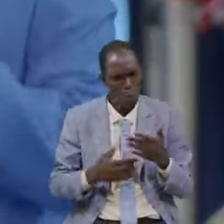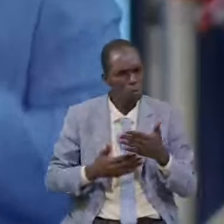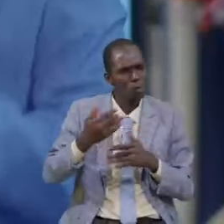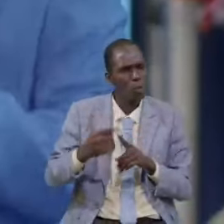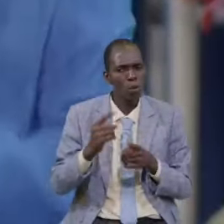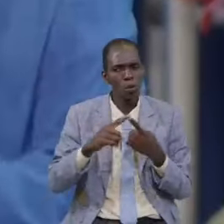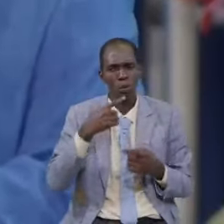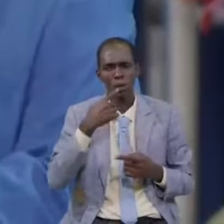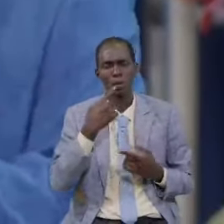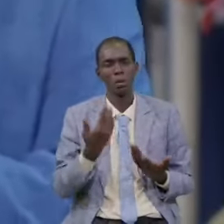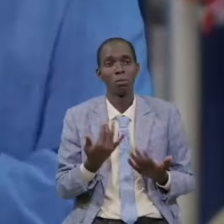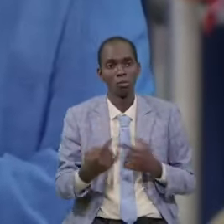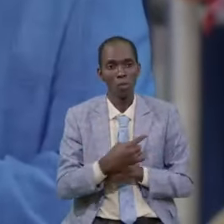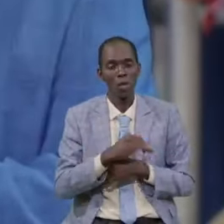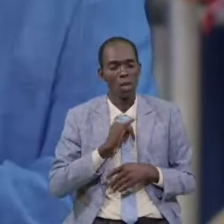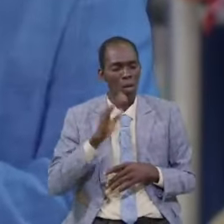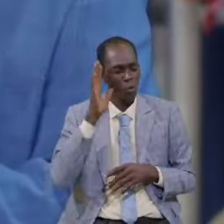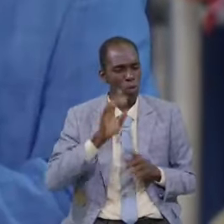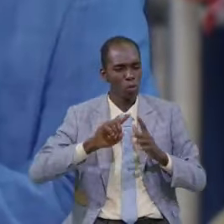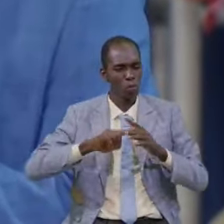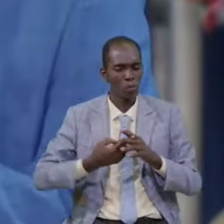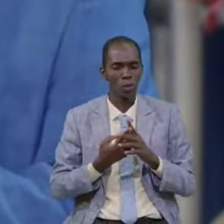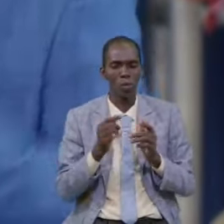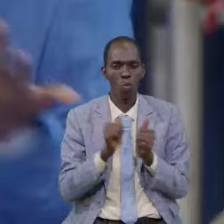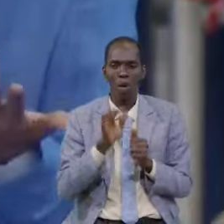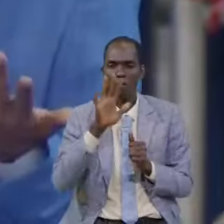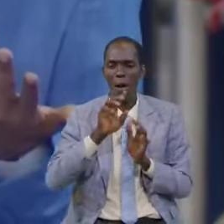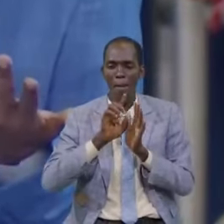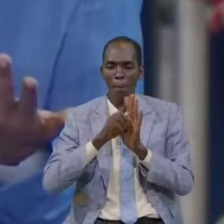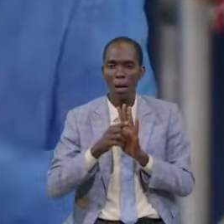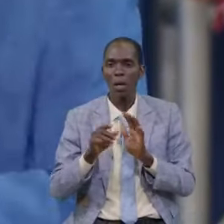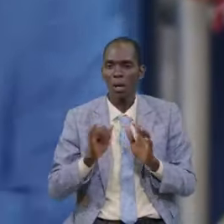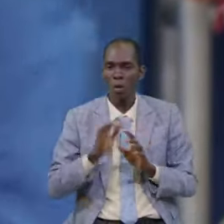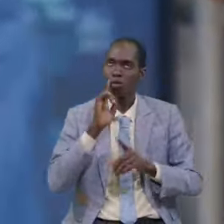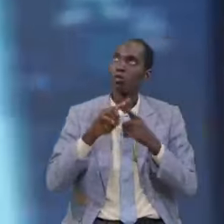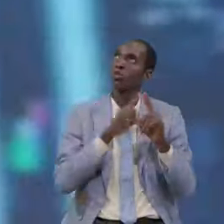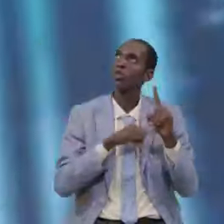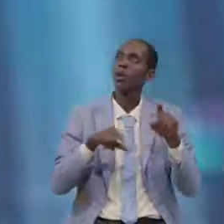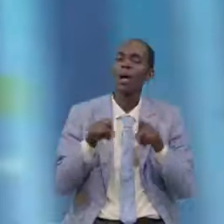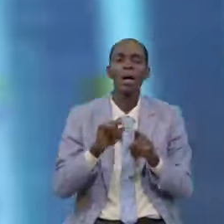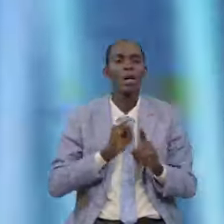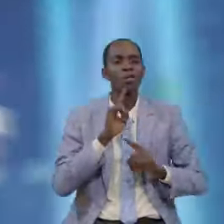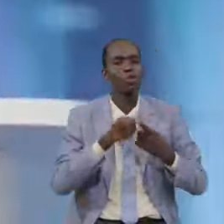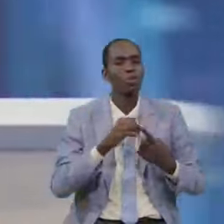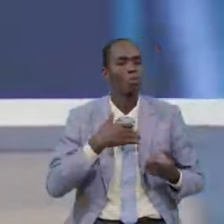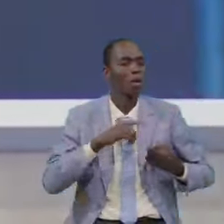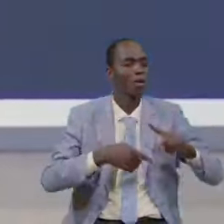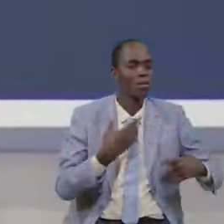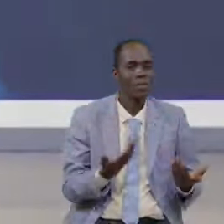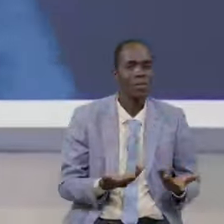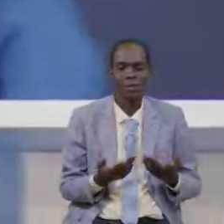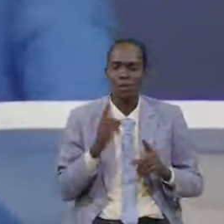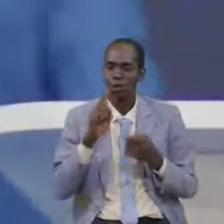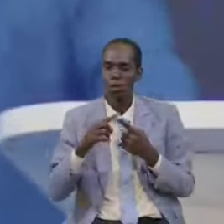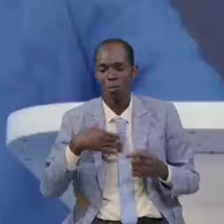to talk to the Lord as I talk to a friend, as I talk to my daddy, as I talk to my mommy. I increase that, and then